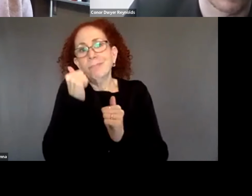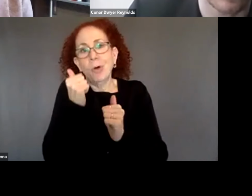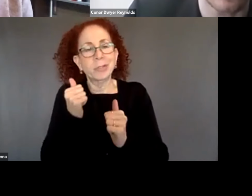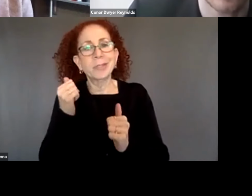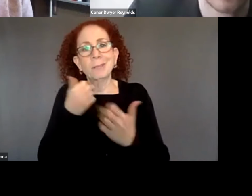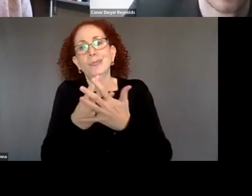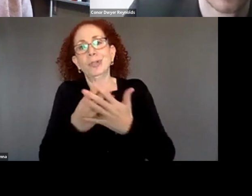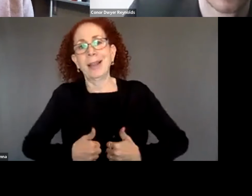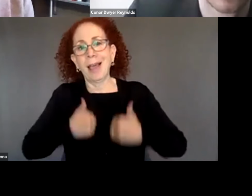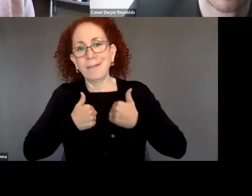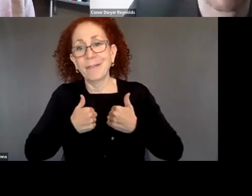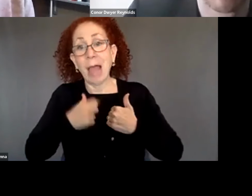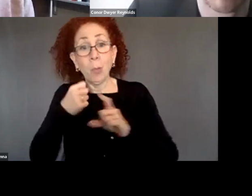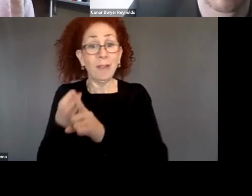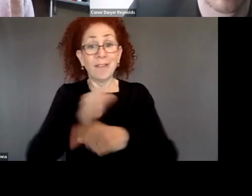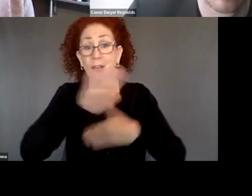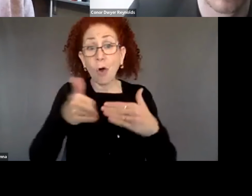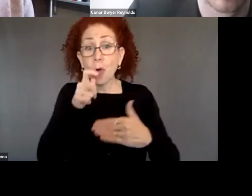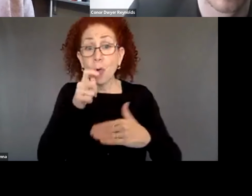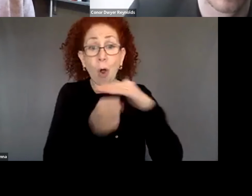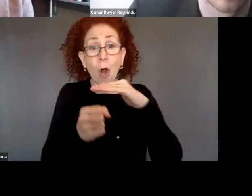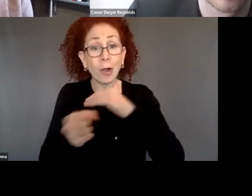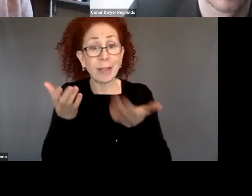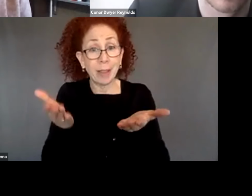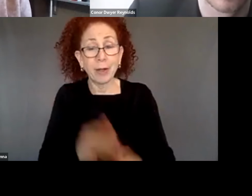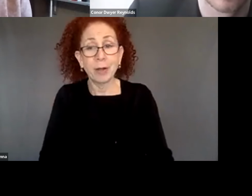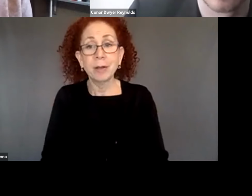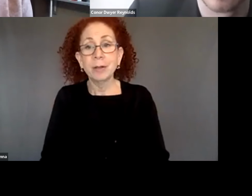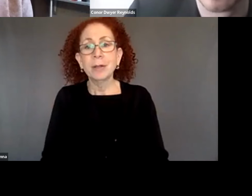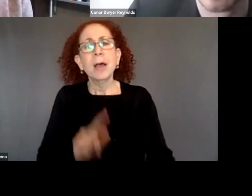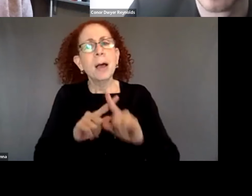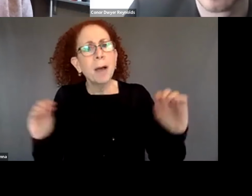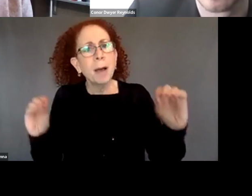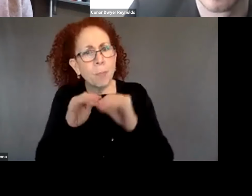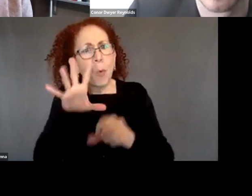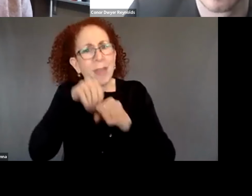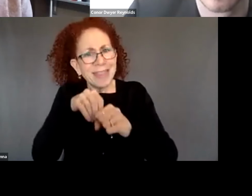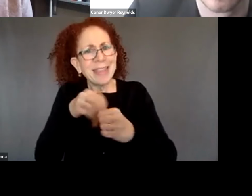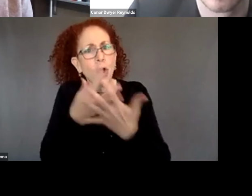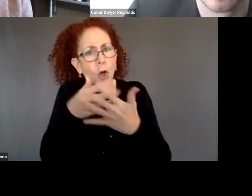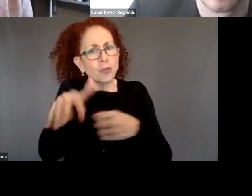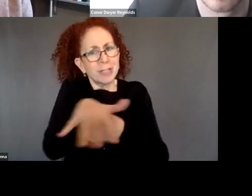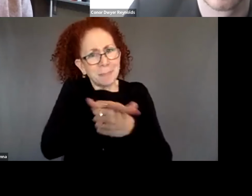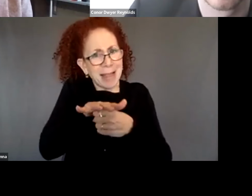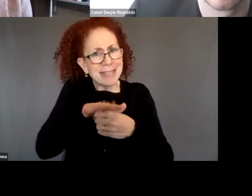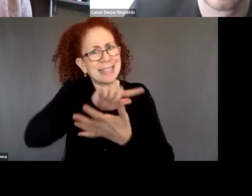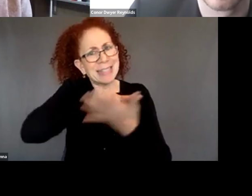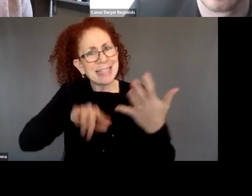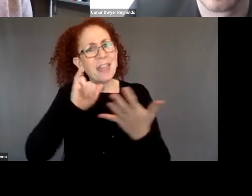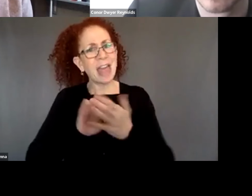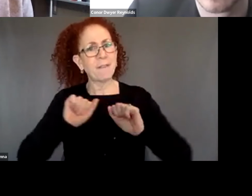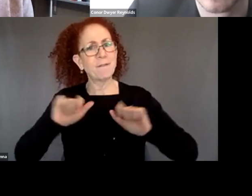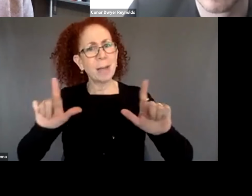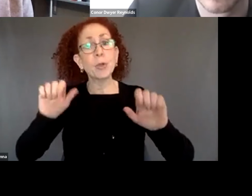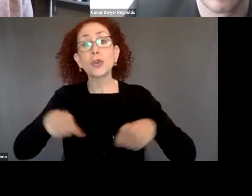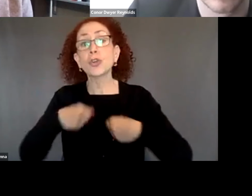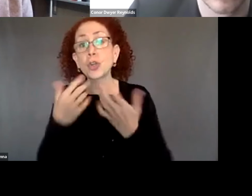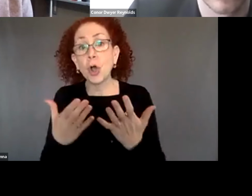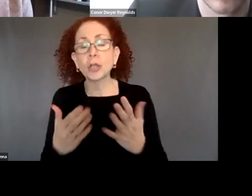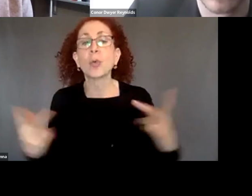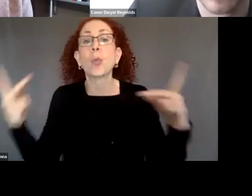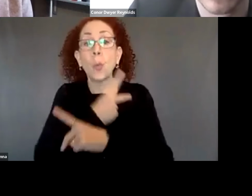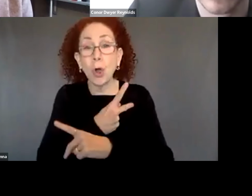that affect all incarcerated people. But furthermore, within carceral spaces, such framing may produce heightened